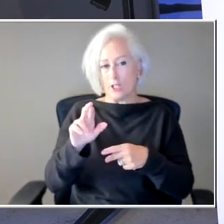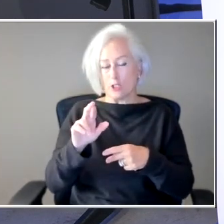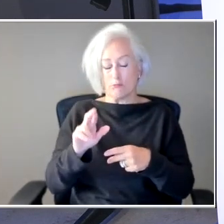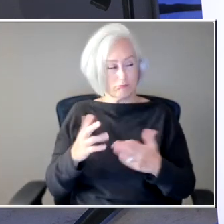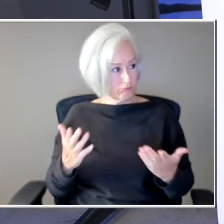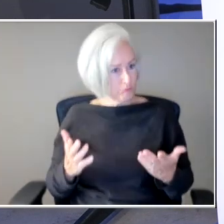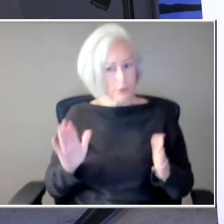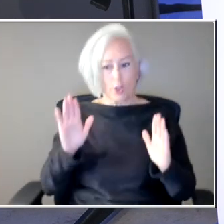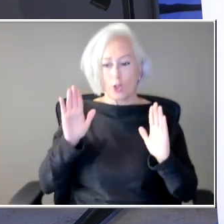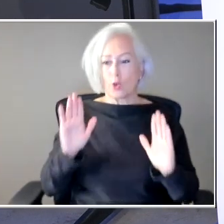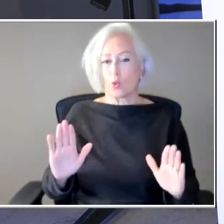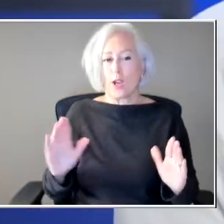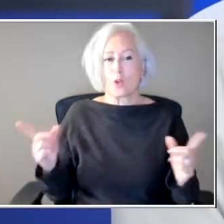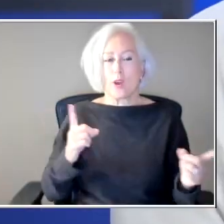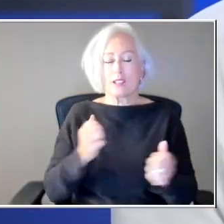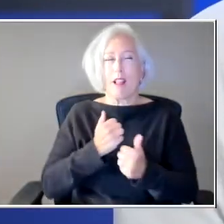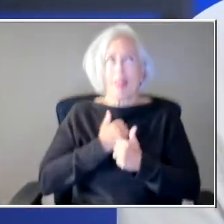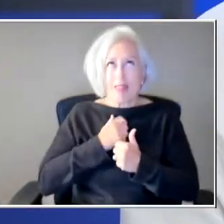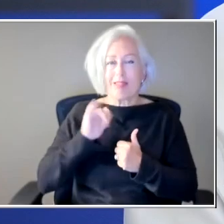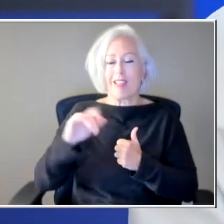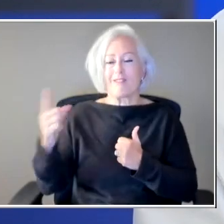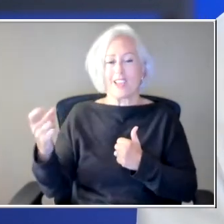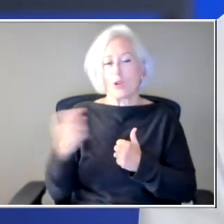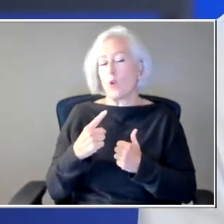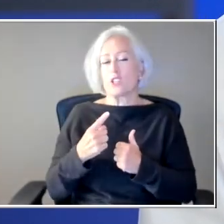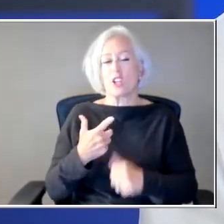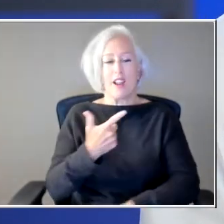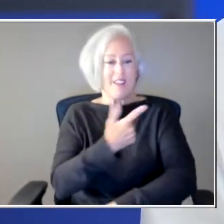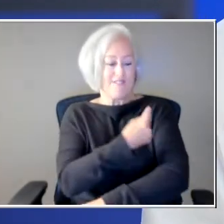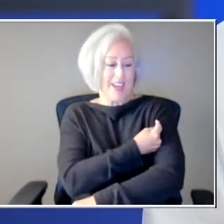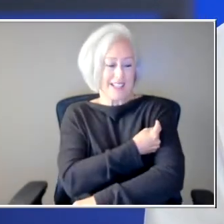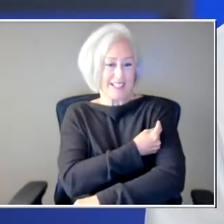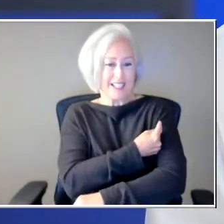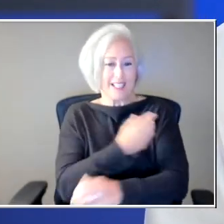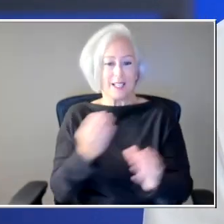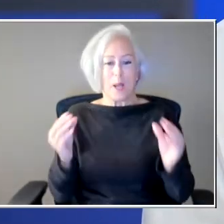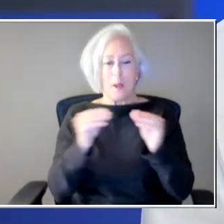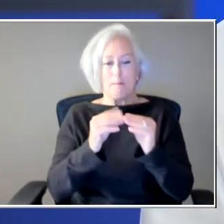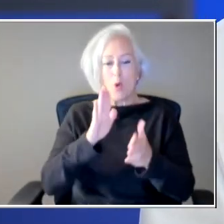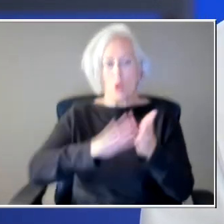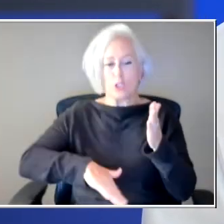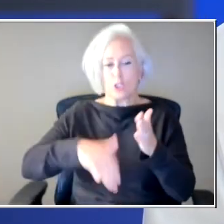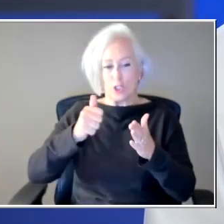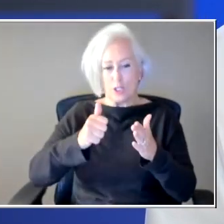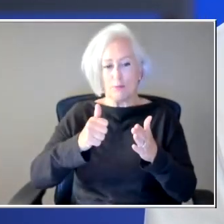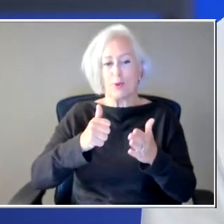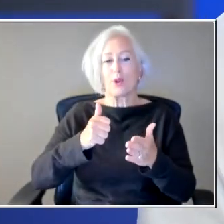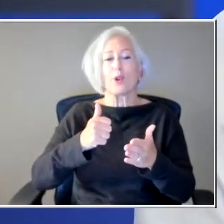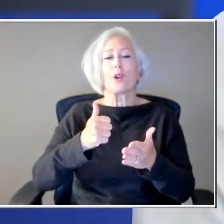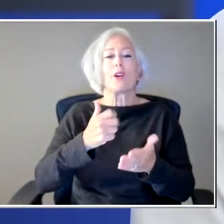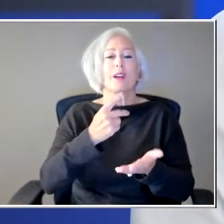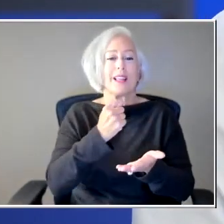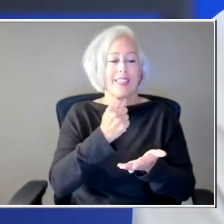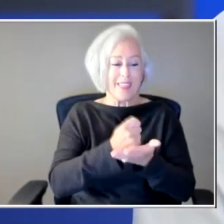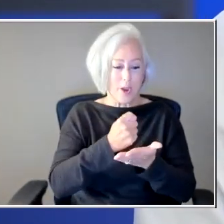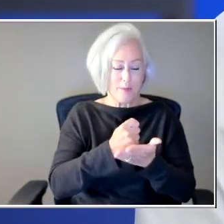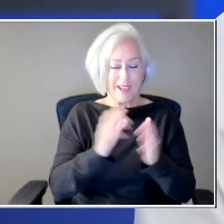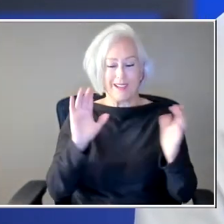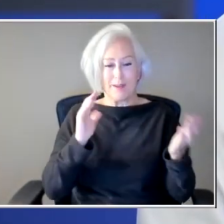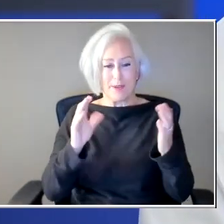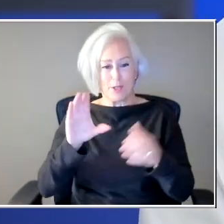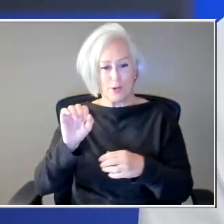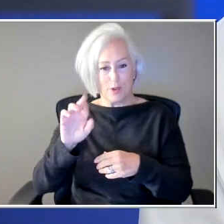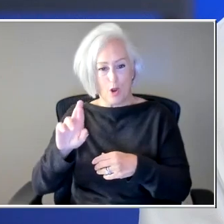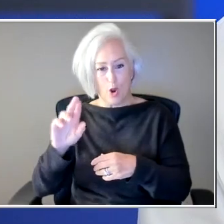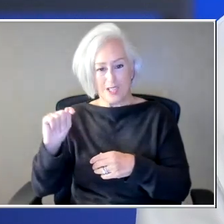and I love that question. So vaccine is a much cheaper way of doing CAR T therapy and much less toxic. So what CAR T therapy does is